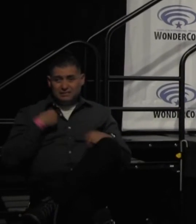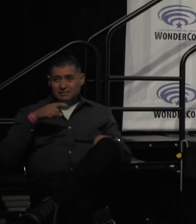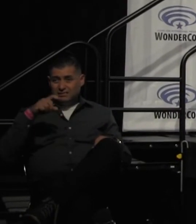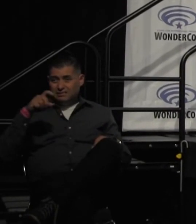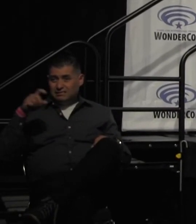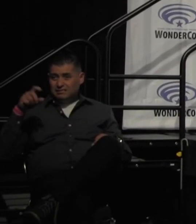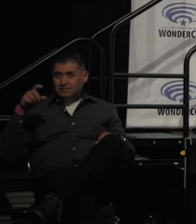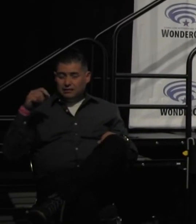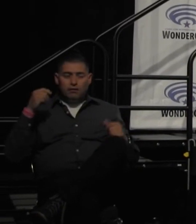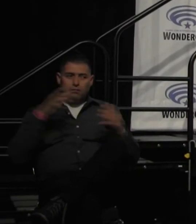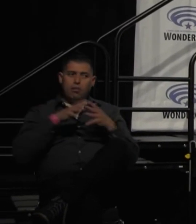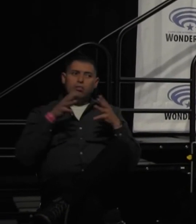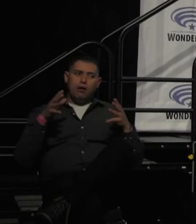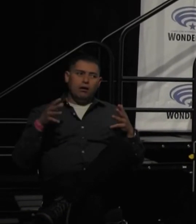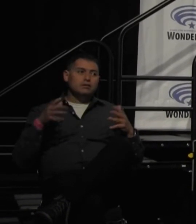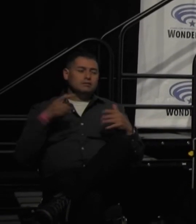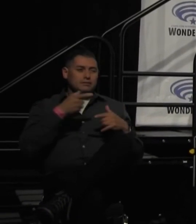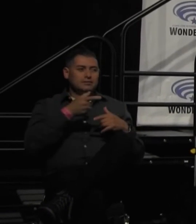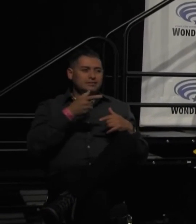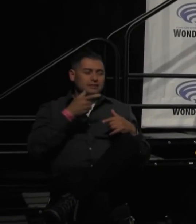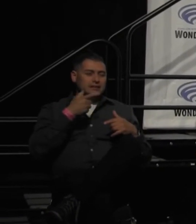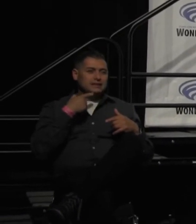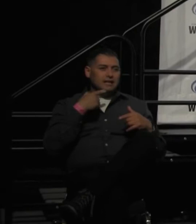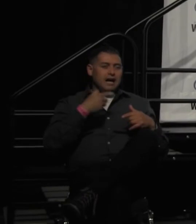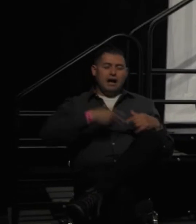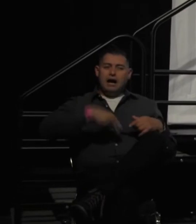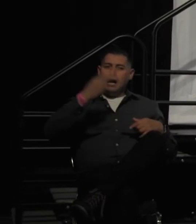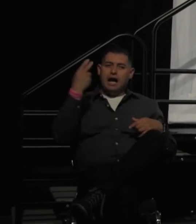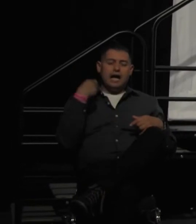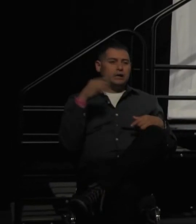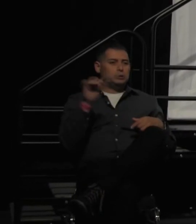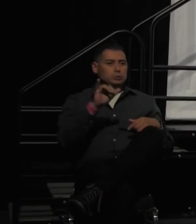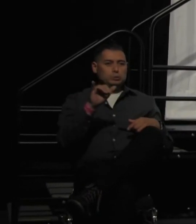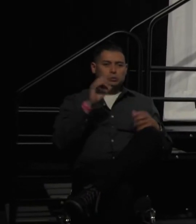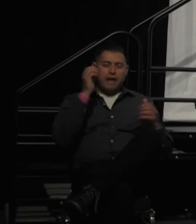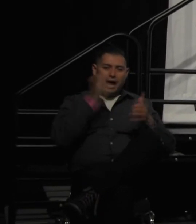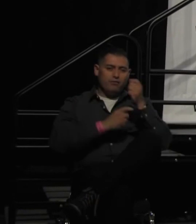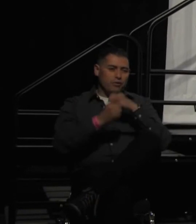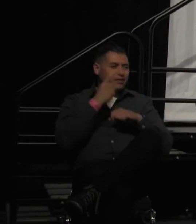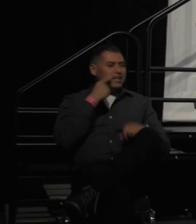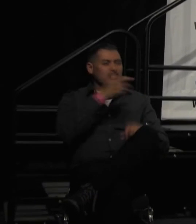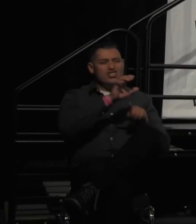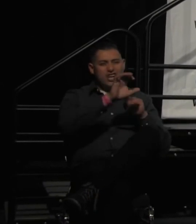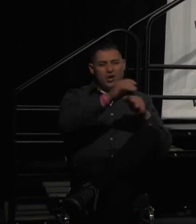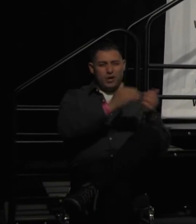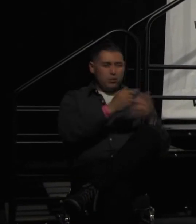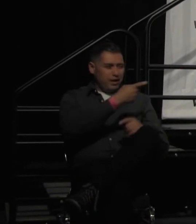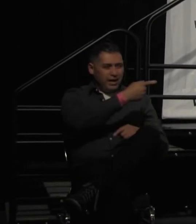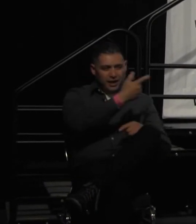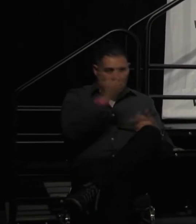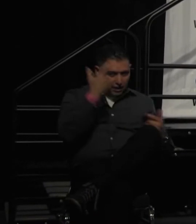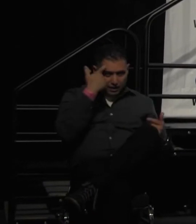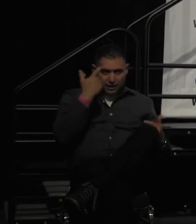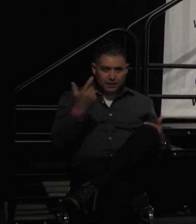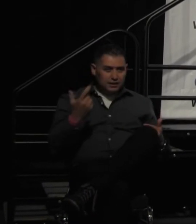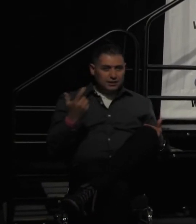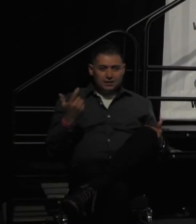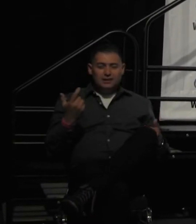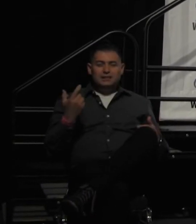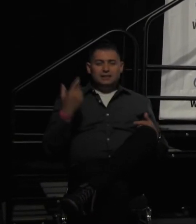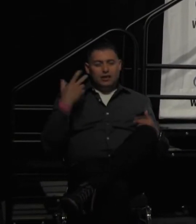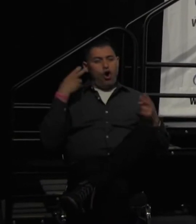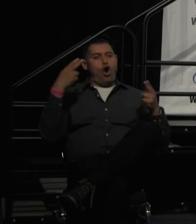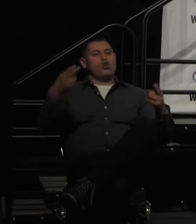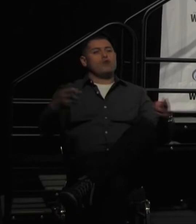You get a lot of props for getting a lot of Mexicans high too, man. You know, so everybody thinks he's Chicano, anyways. Yeah, he's honorary